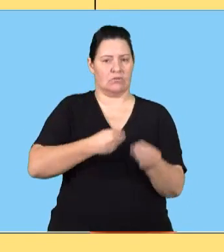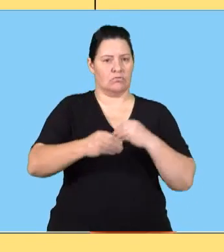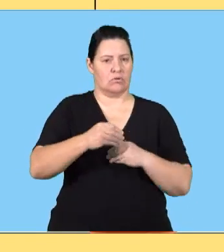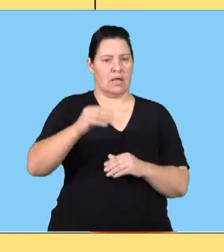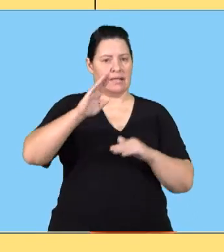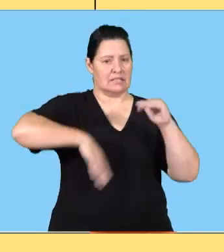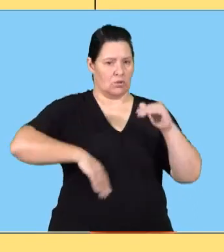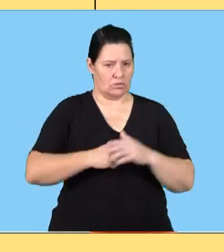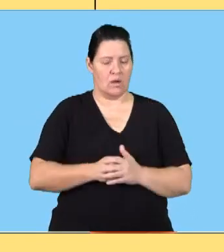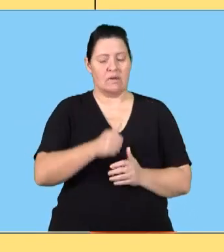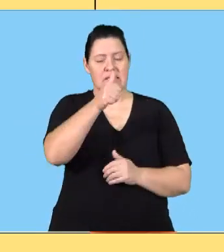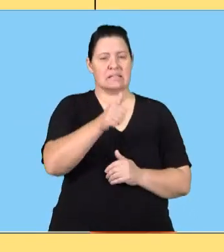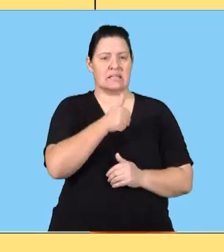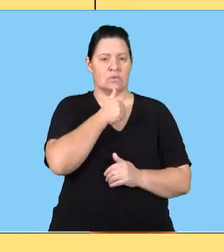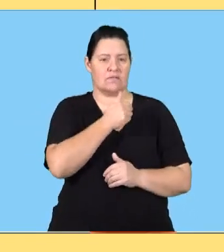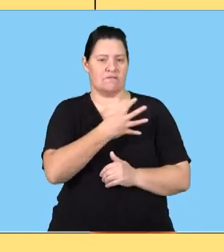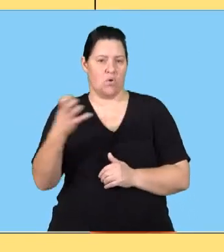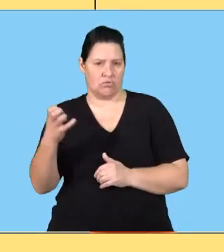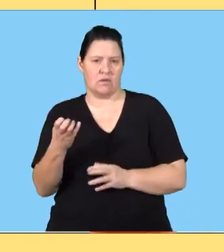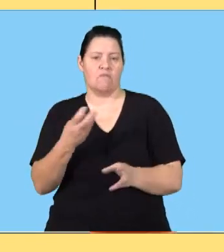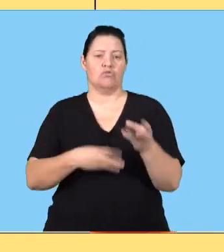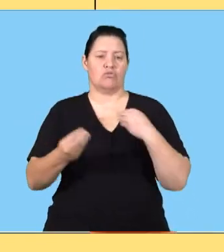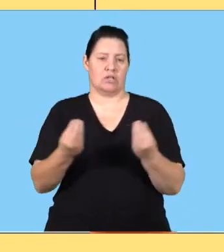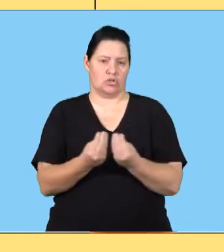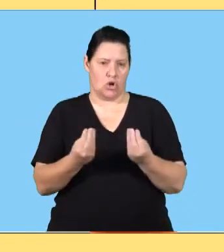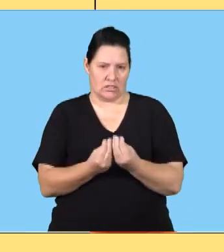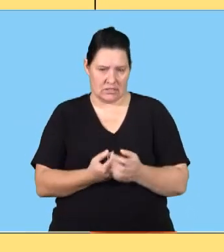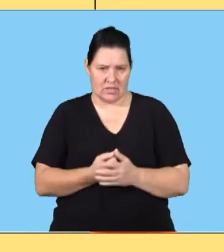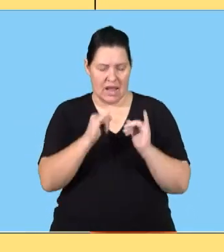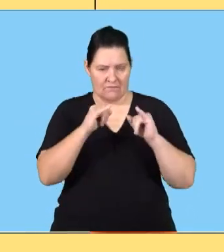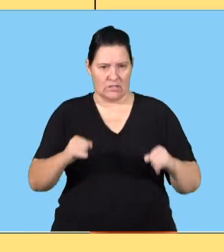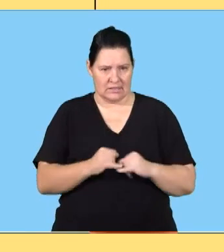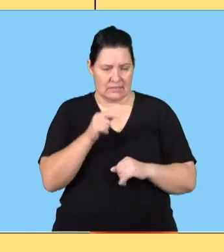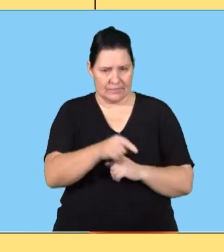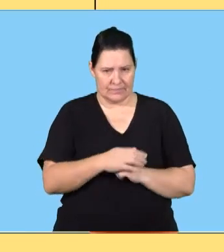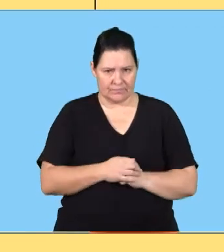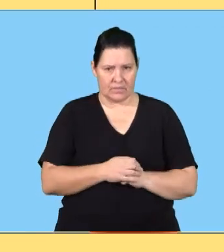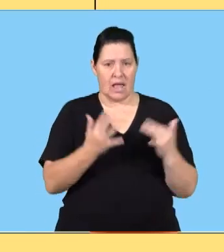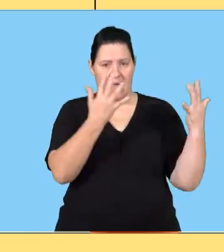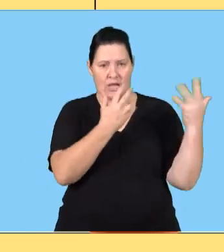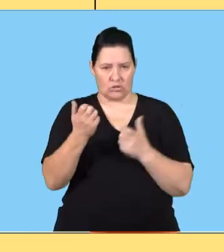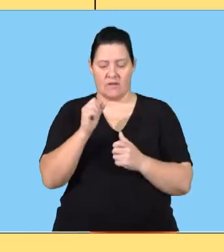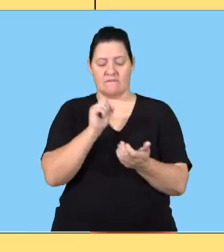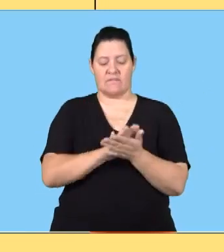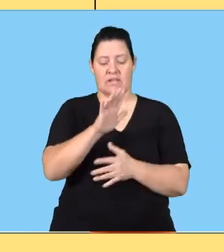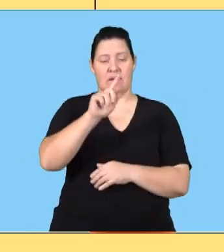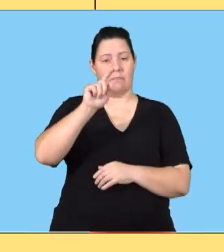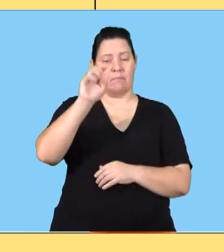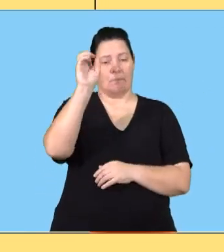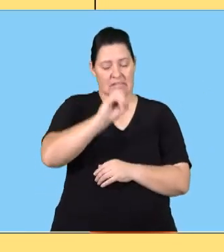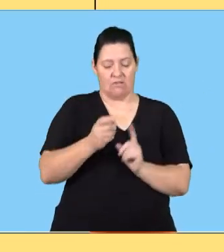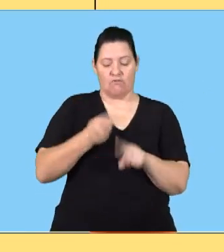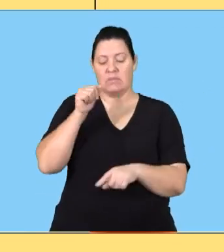discount on an invoice of 6,400 for trading stock. So again, if you calculate 15%